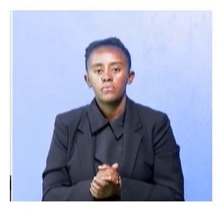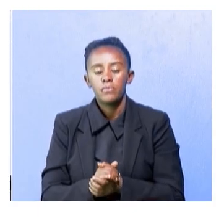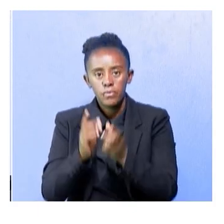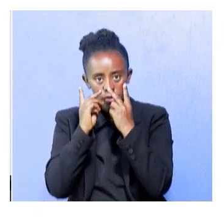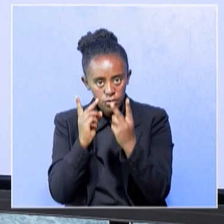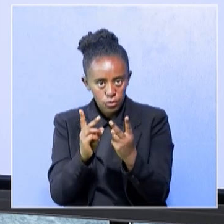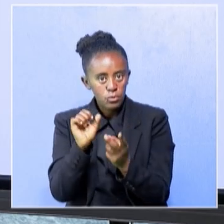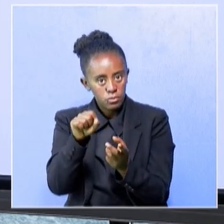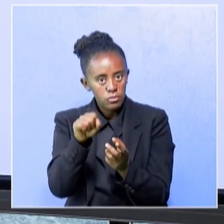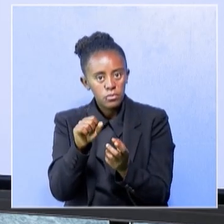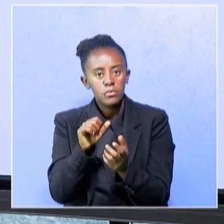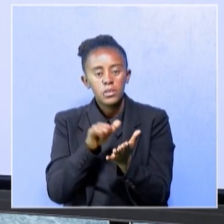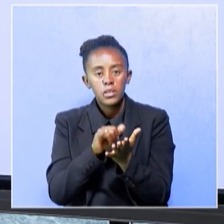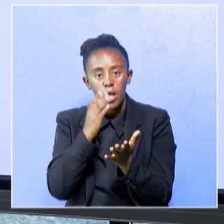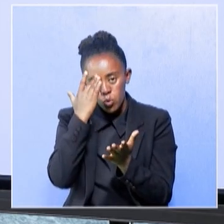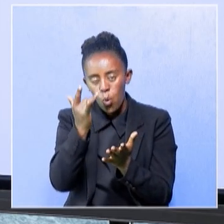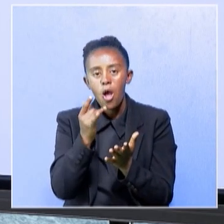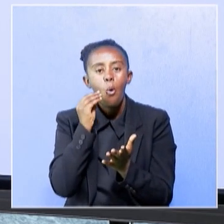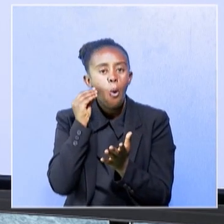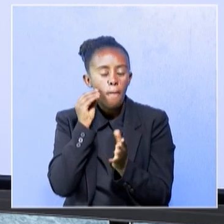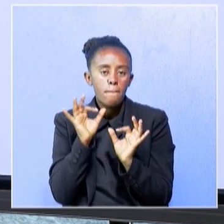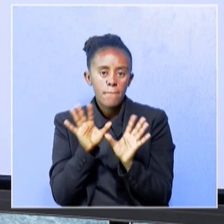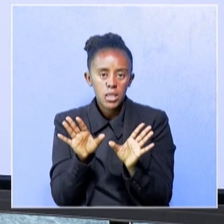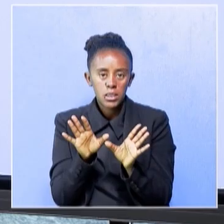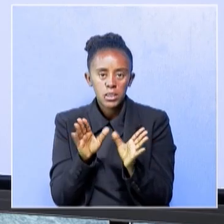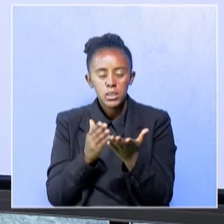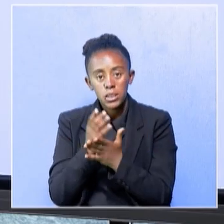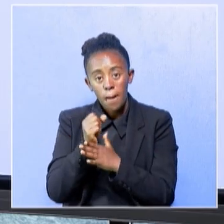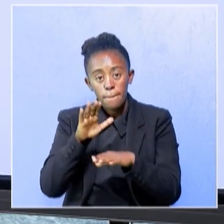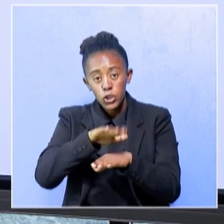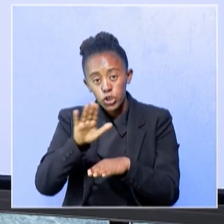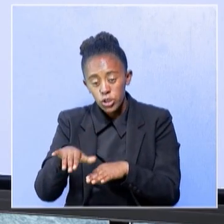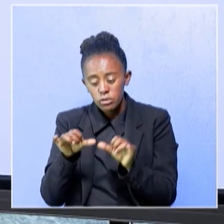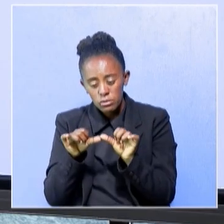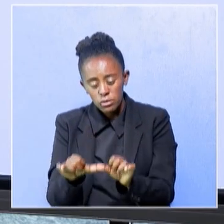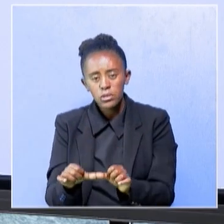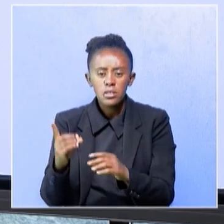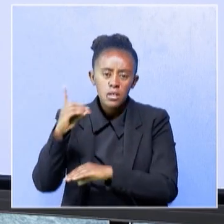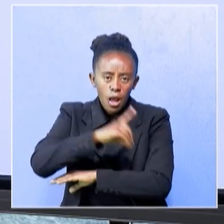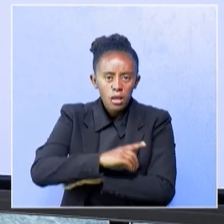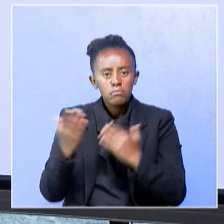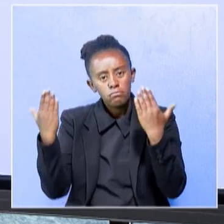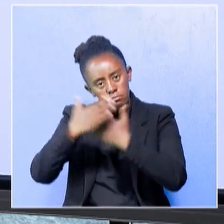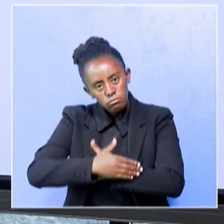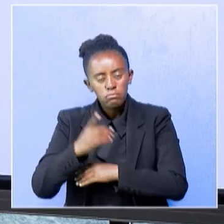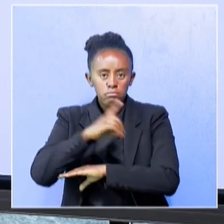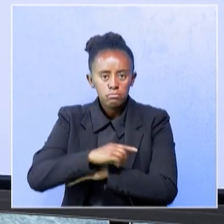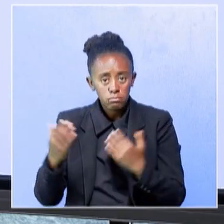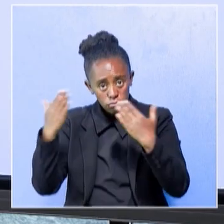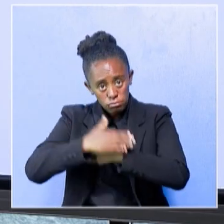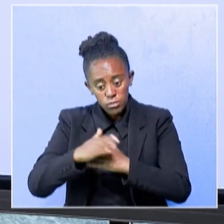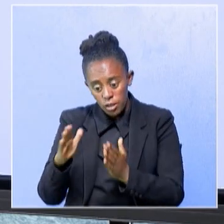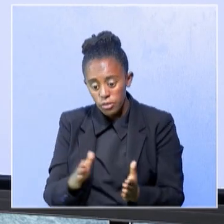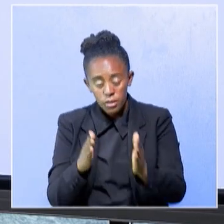Look, yeah, that is why homeless. Some children spend their day and night on the street because they